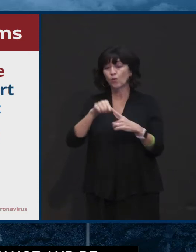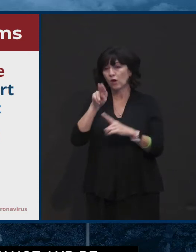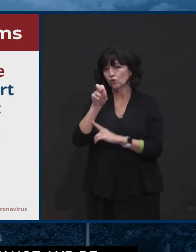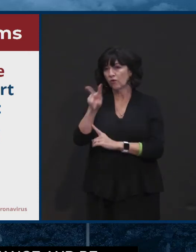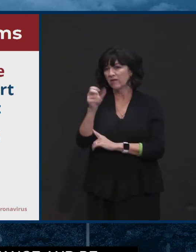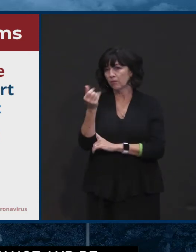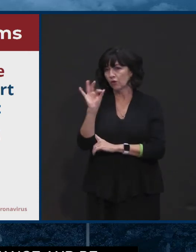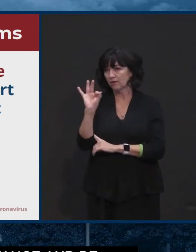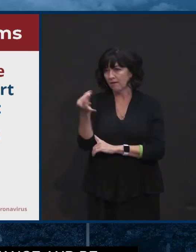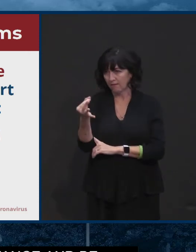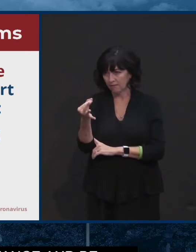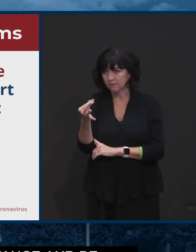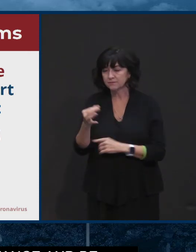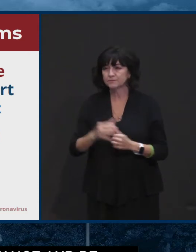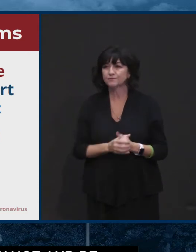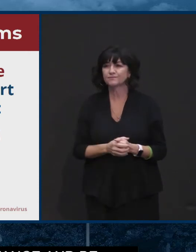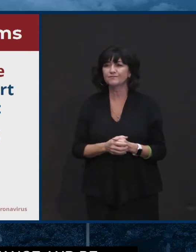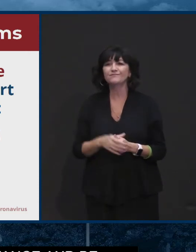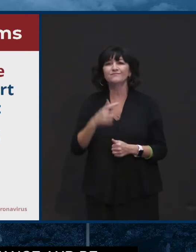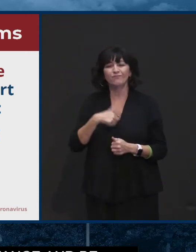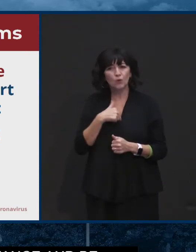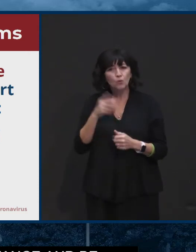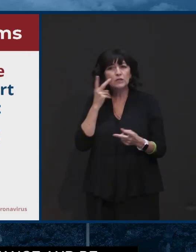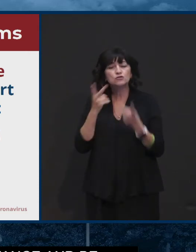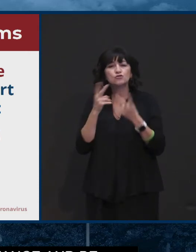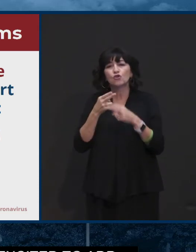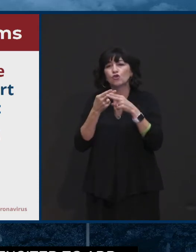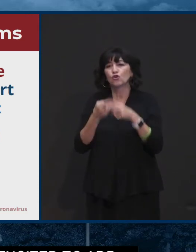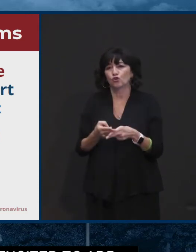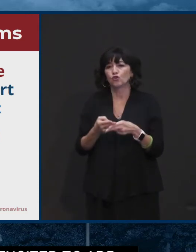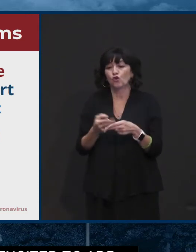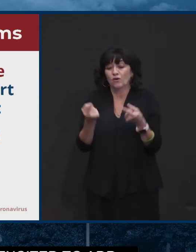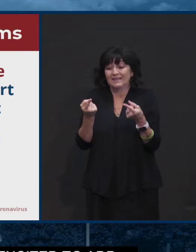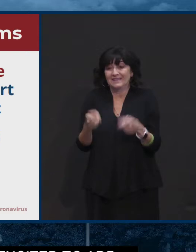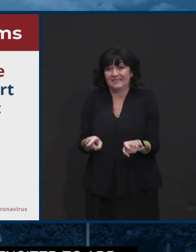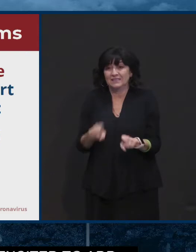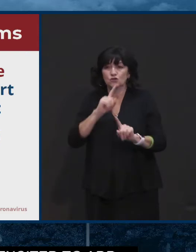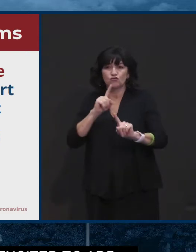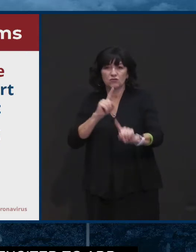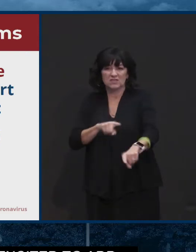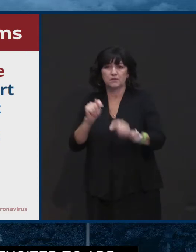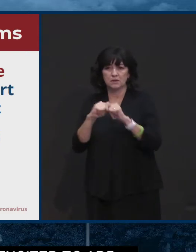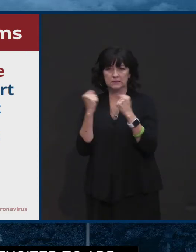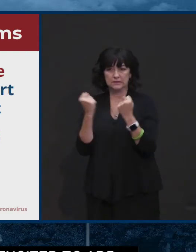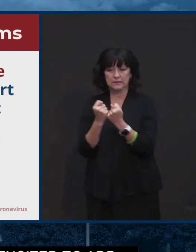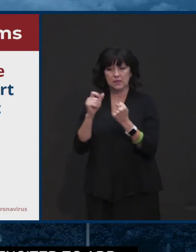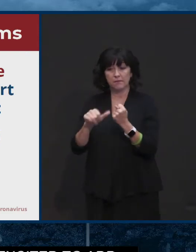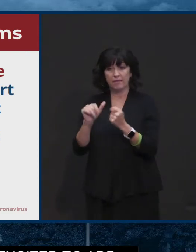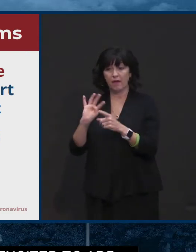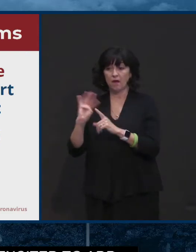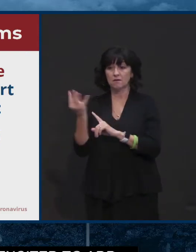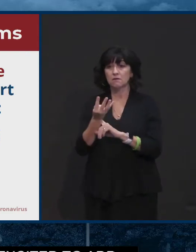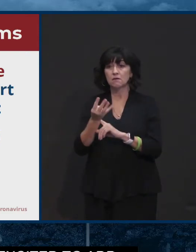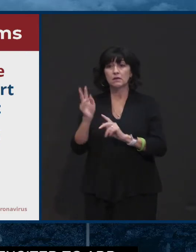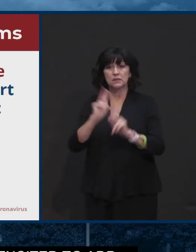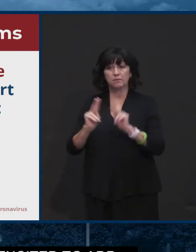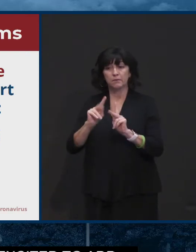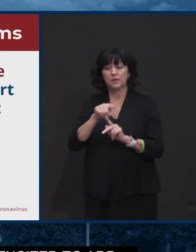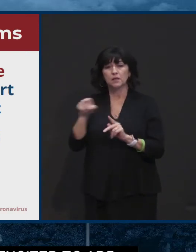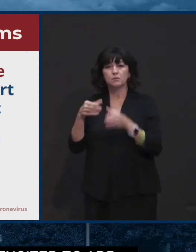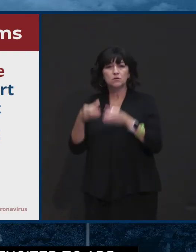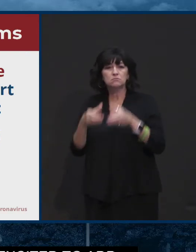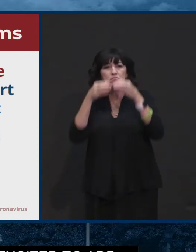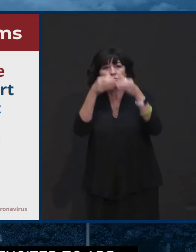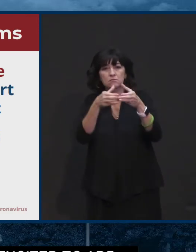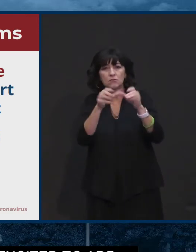saw this in other states, they had an incident response team. And this is a group of individuals that can go into facilities that are